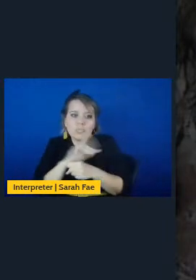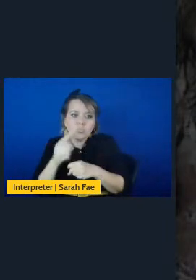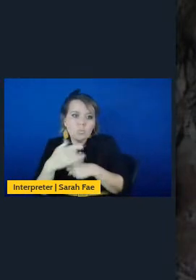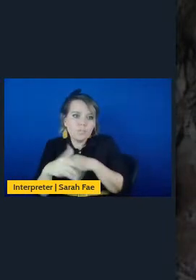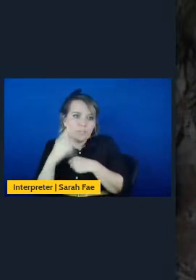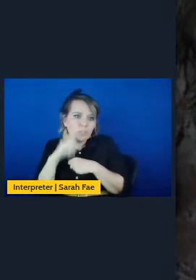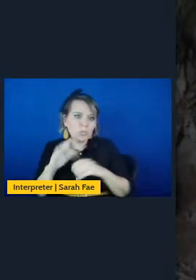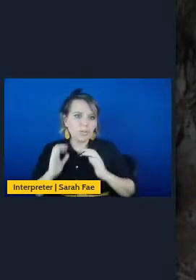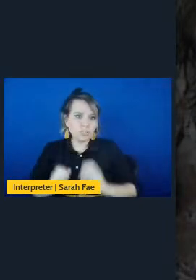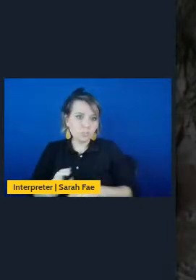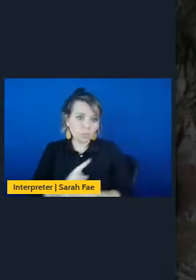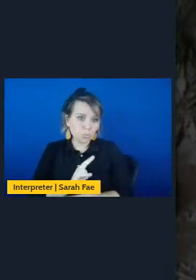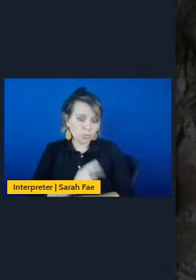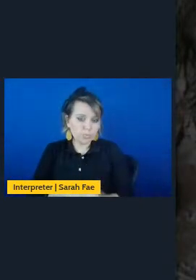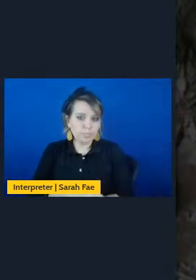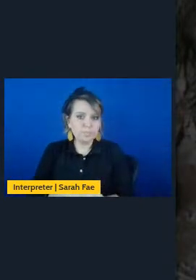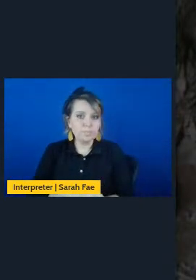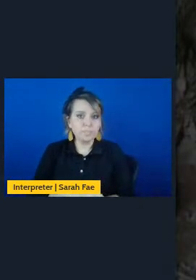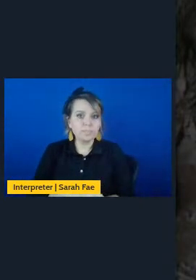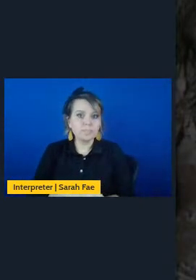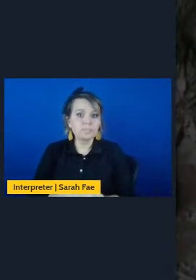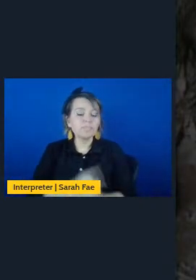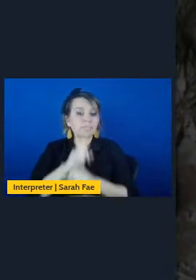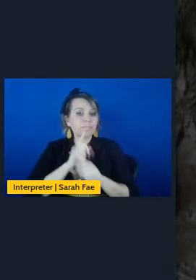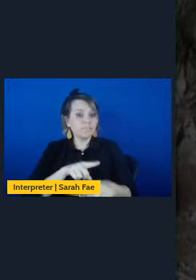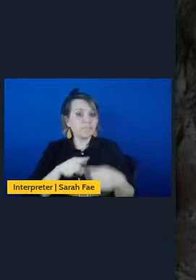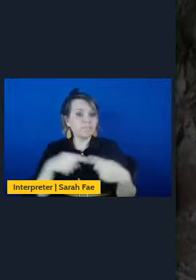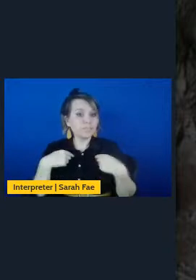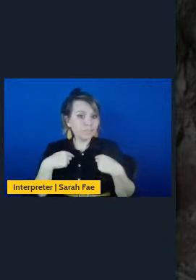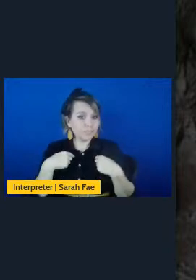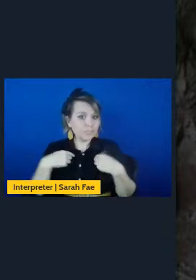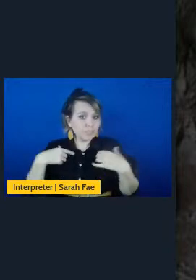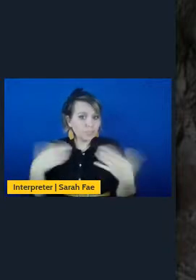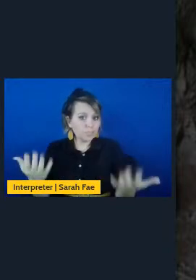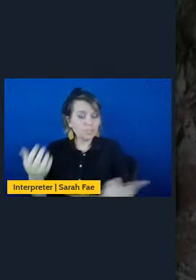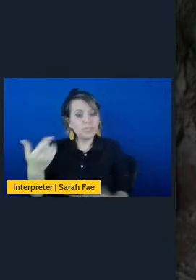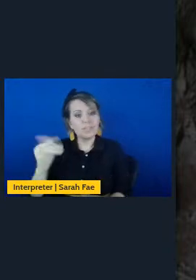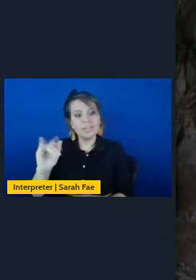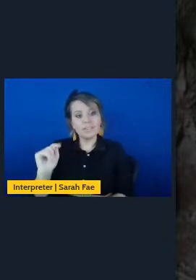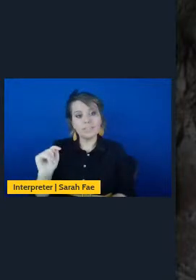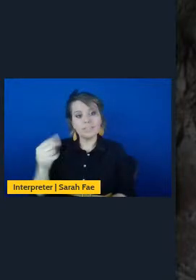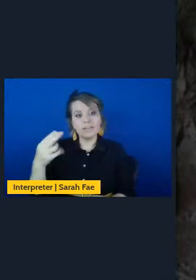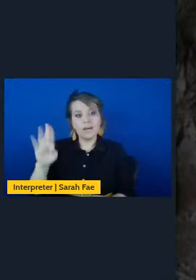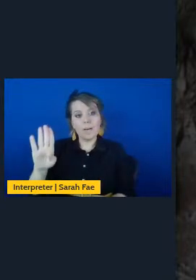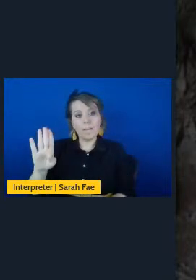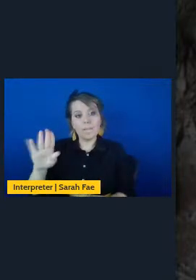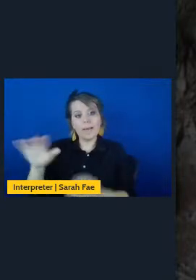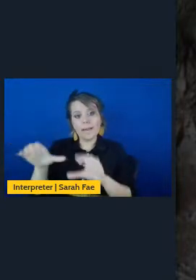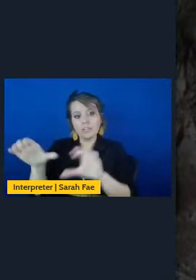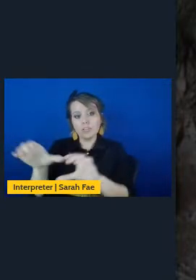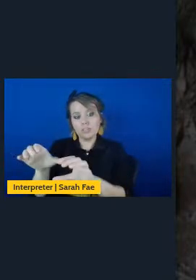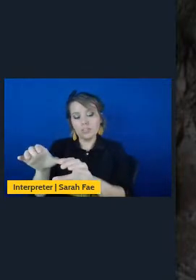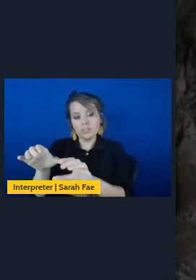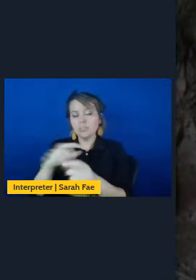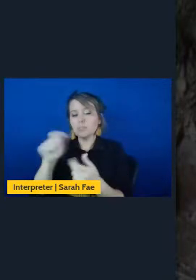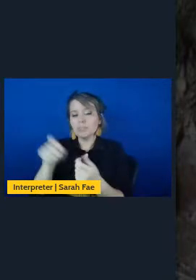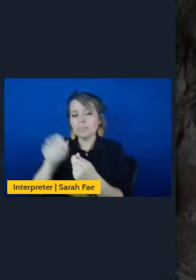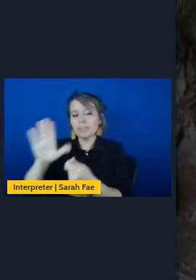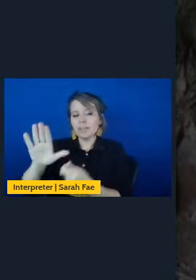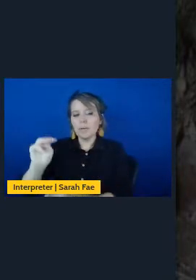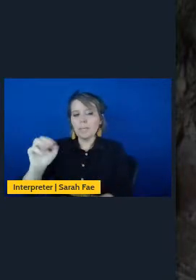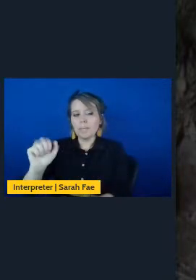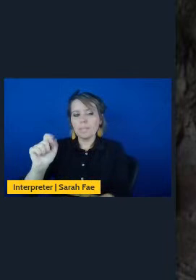use. The answer to me lay in GitHub Actions, specifically via their matrix